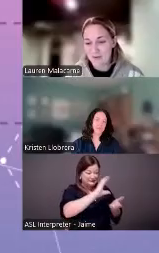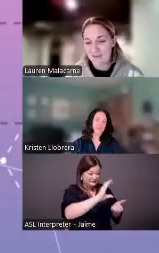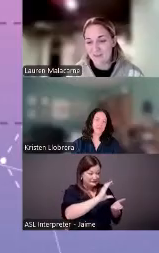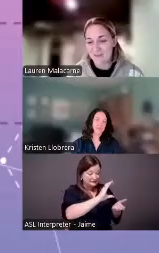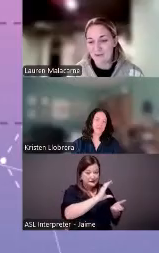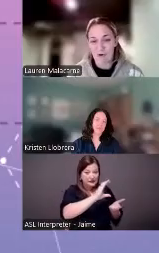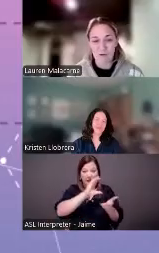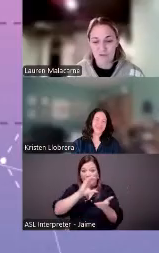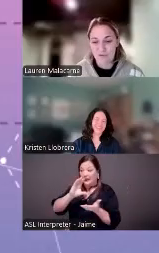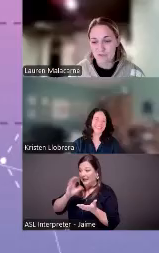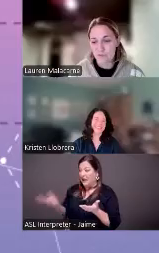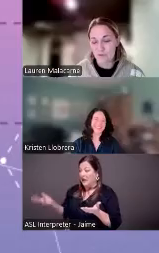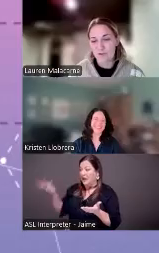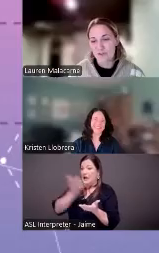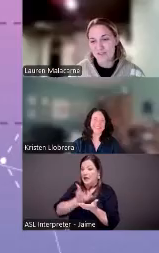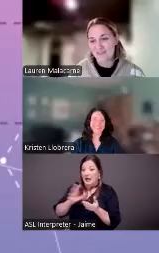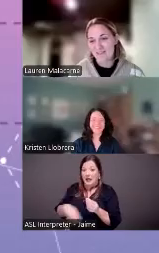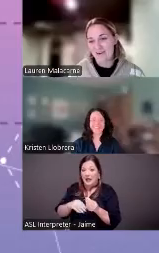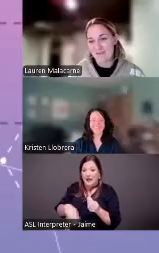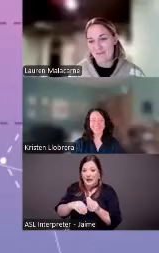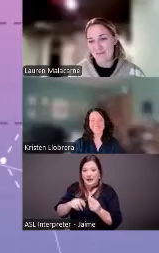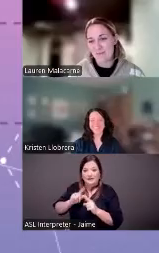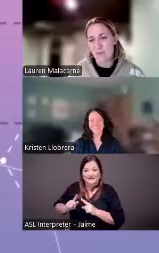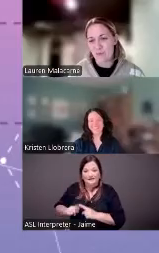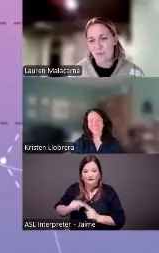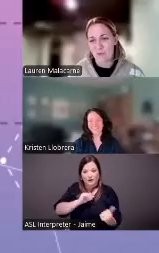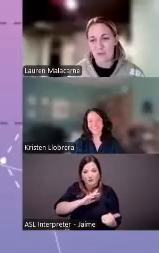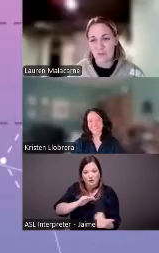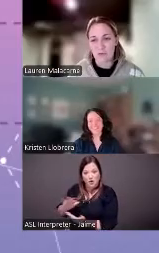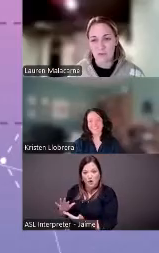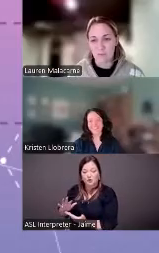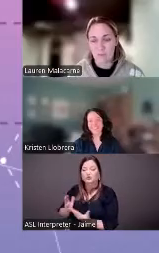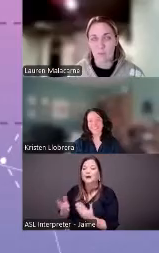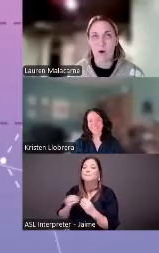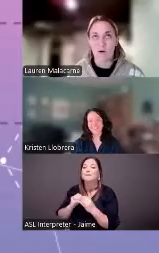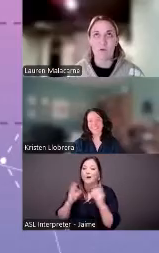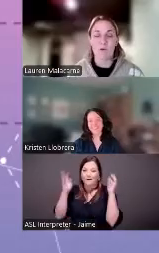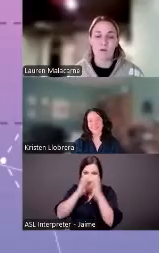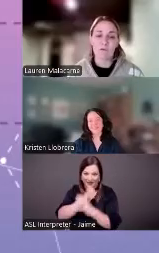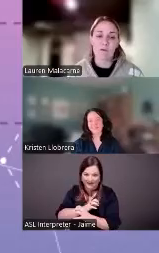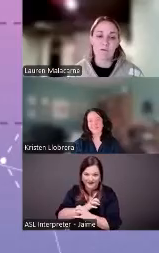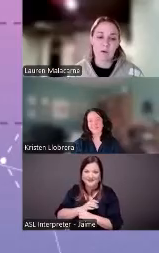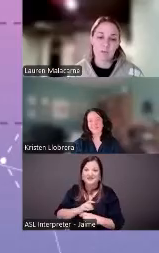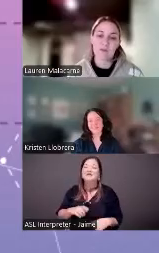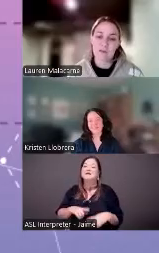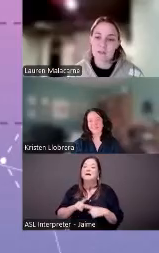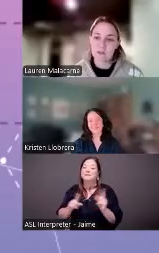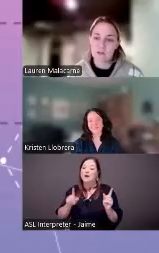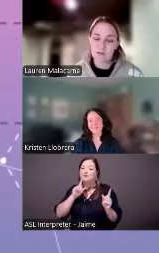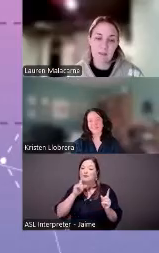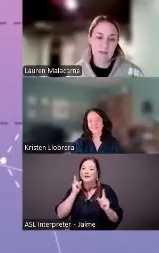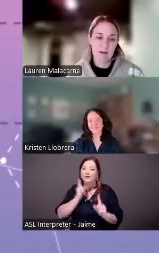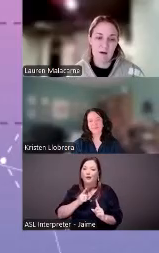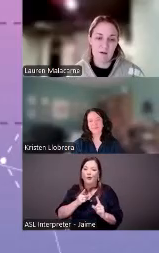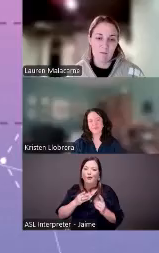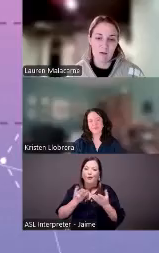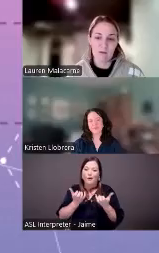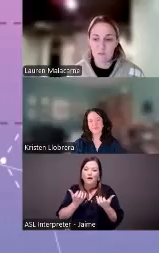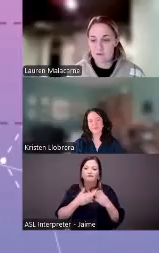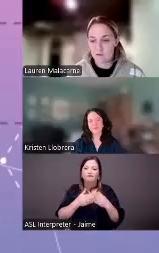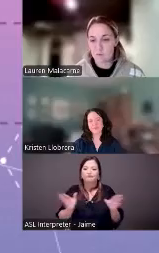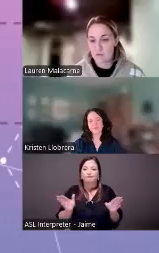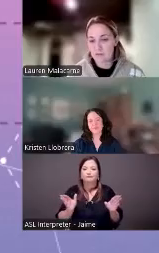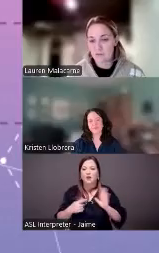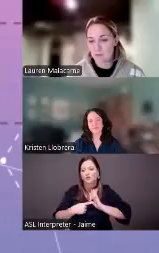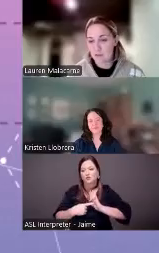by adding in, all of the different approaches, but with a really the broad goal of representation. And